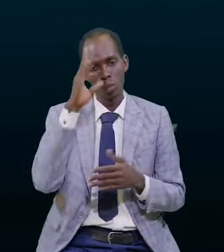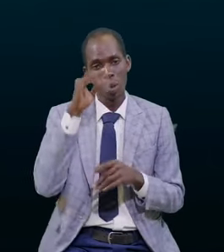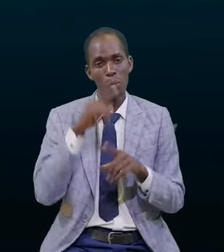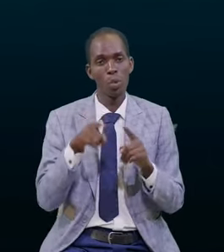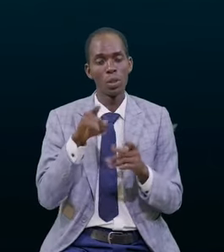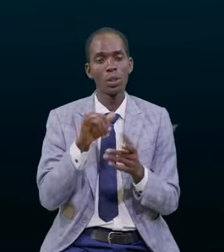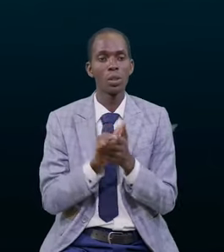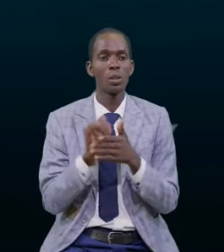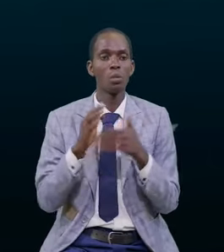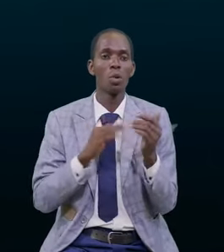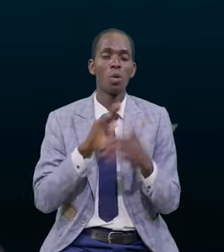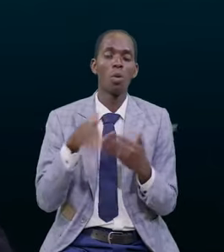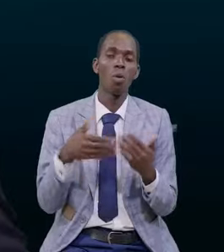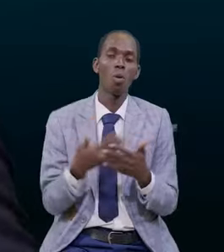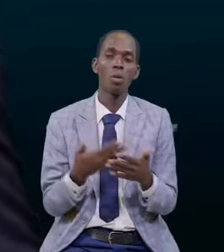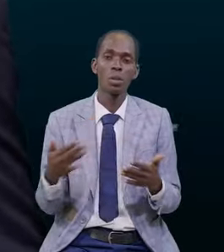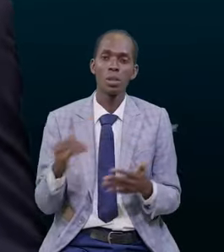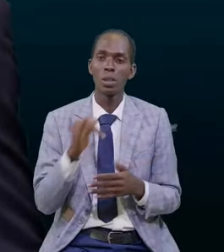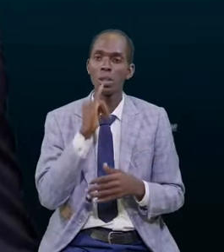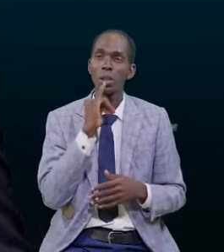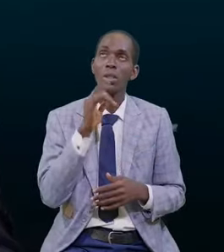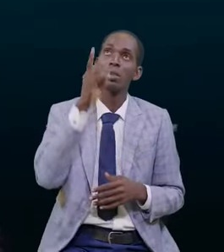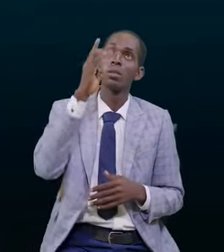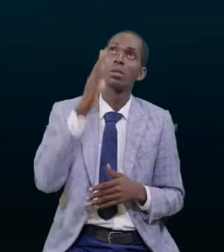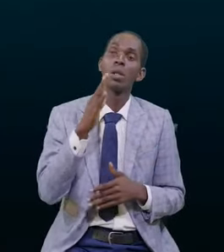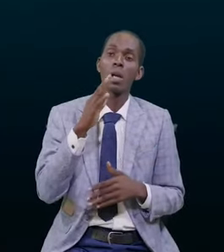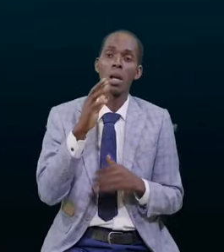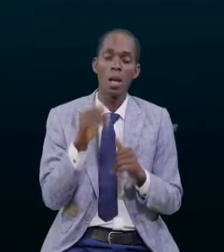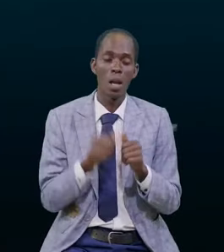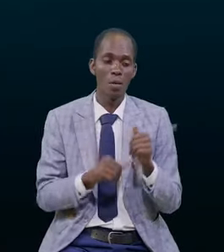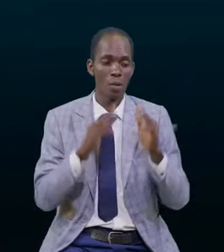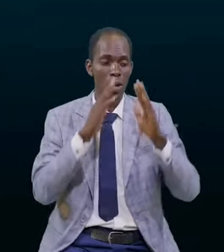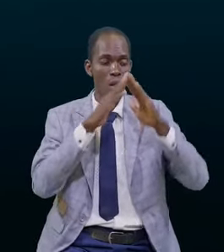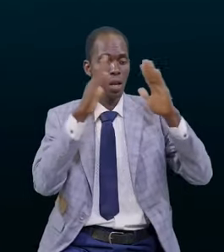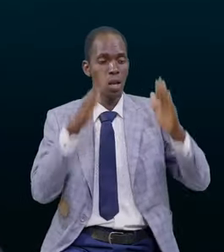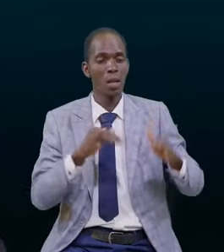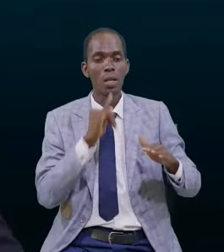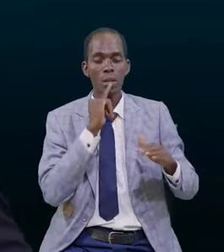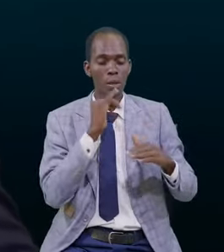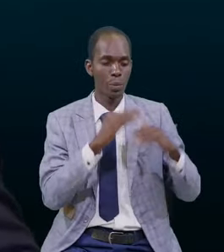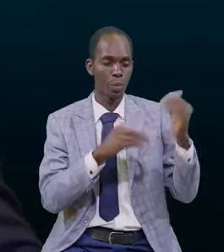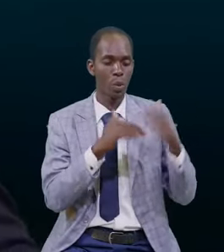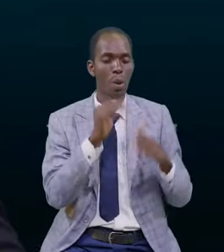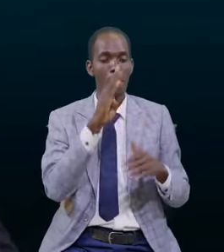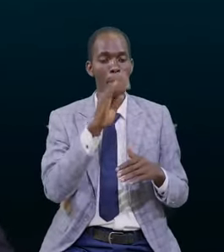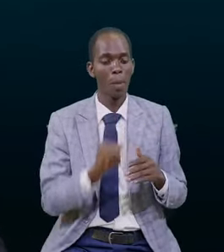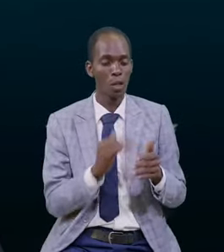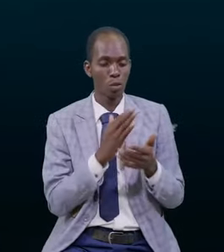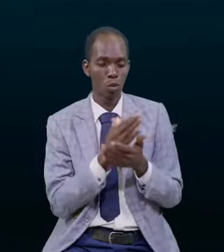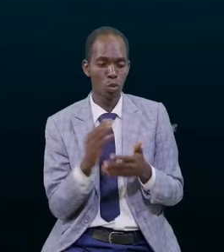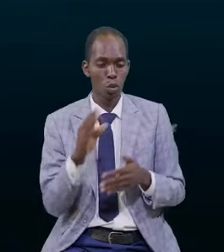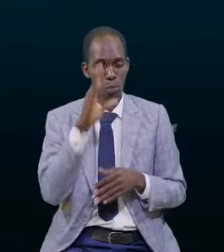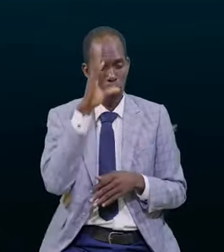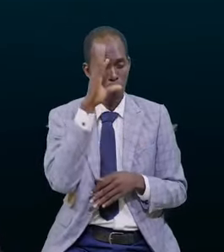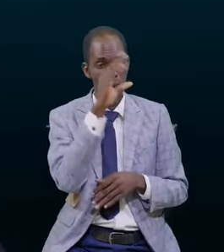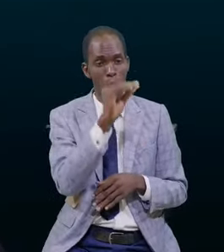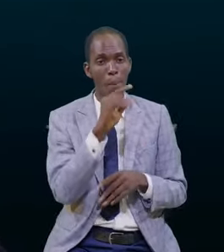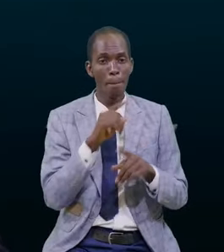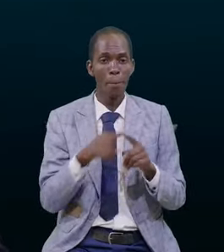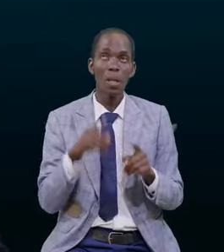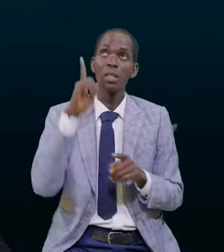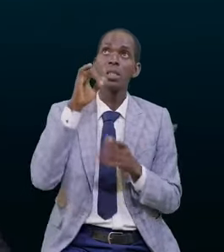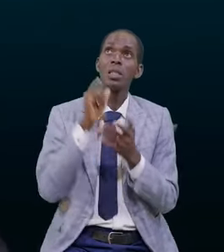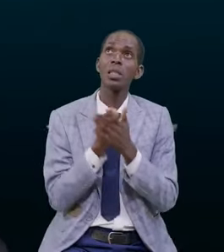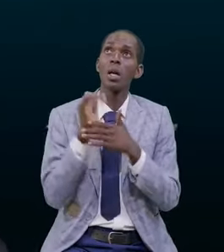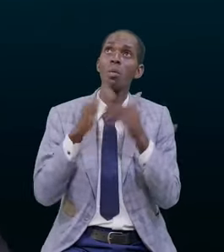a revelation every house is builded by some man but he that built all things